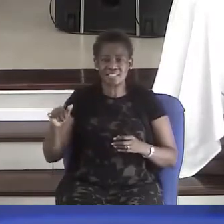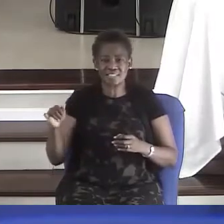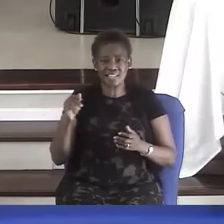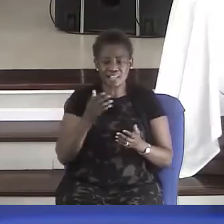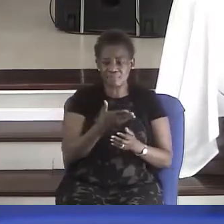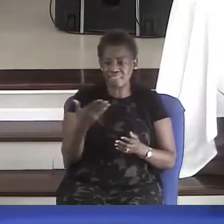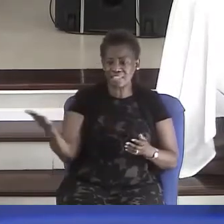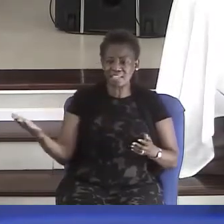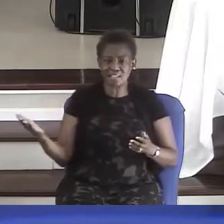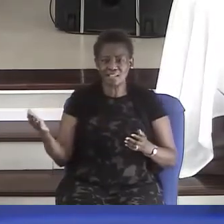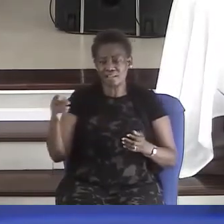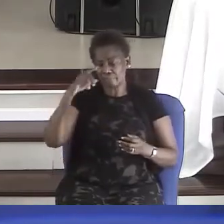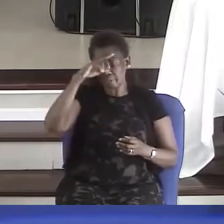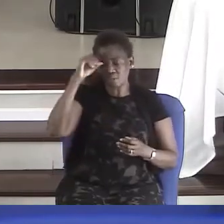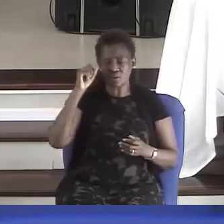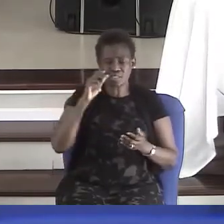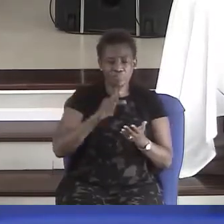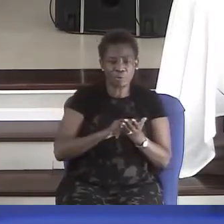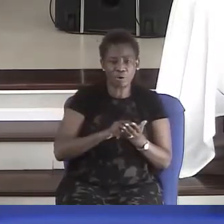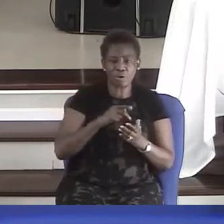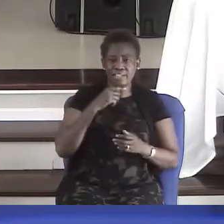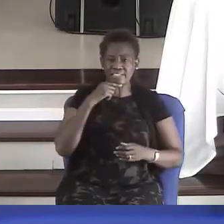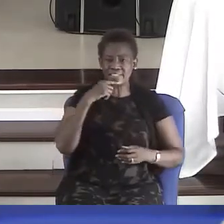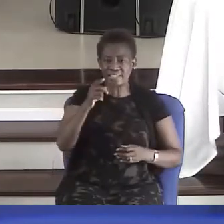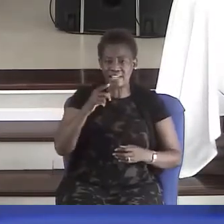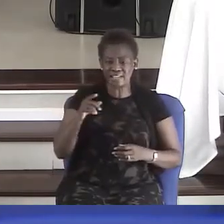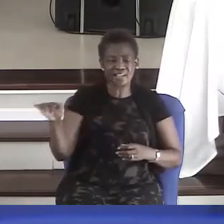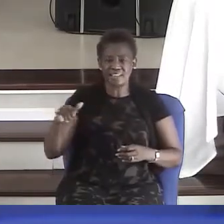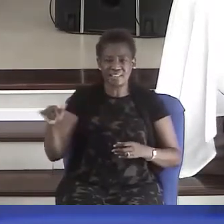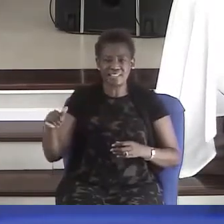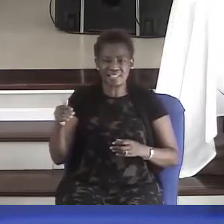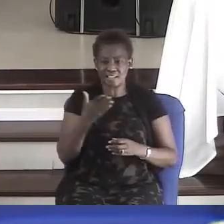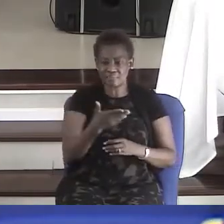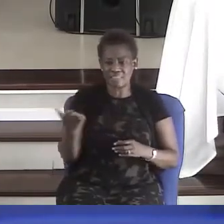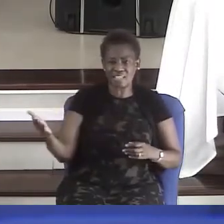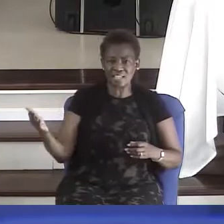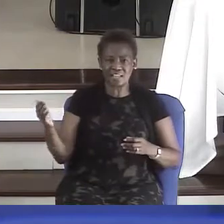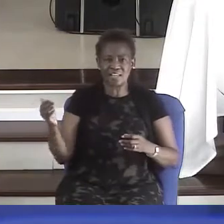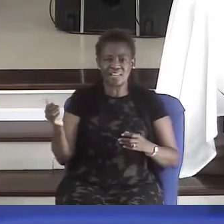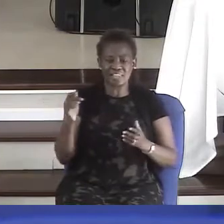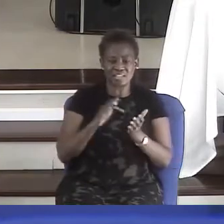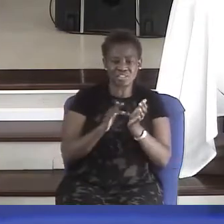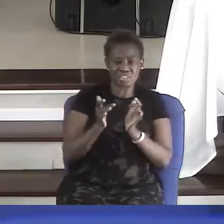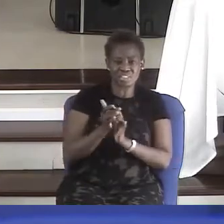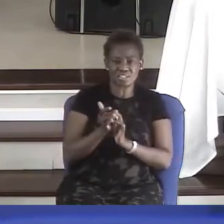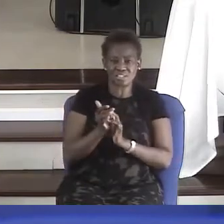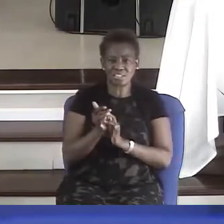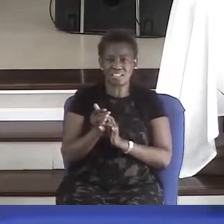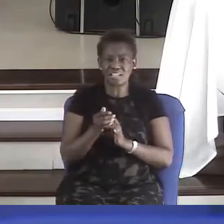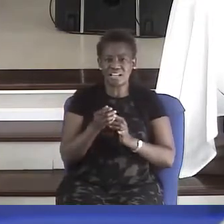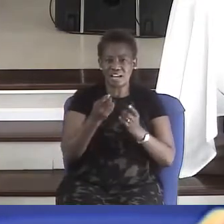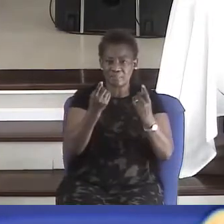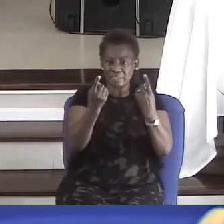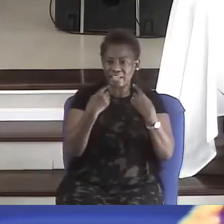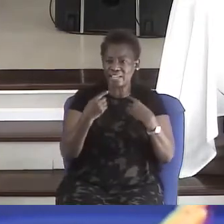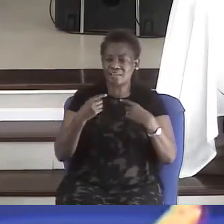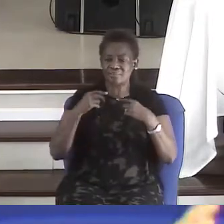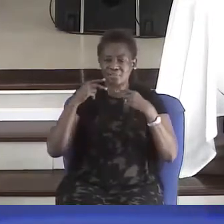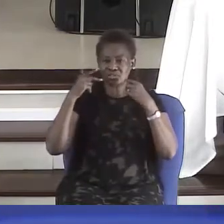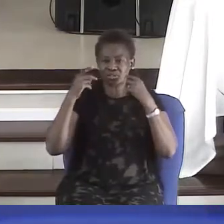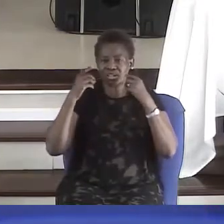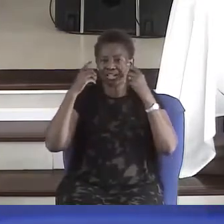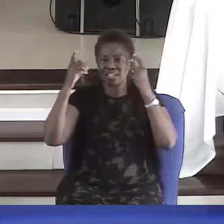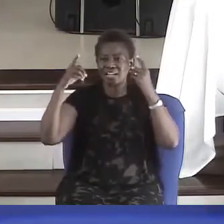to declare. Hold forth the word of life in order that you